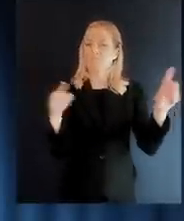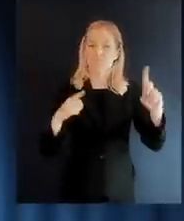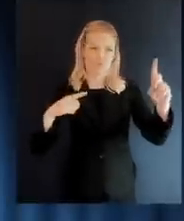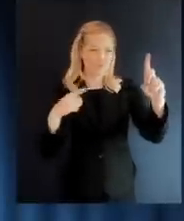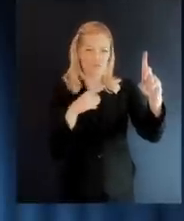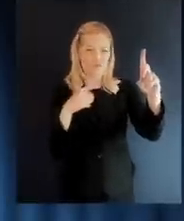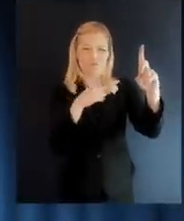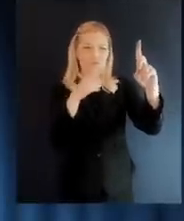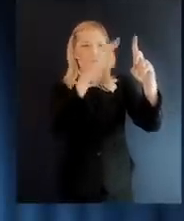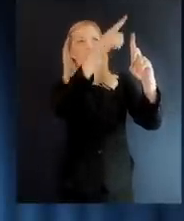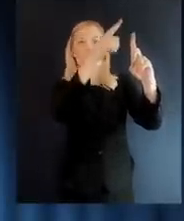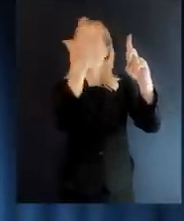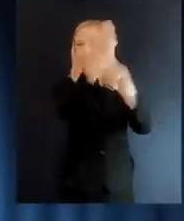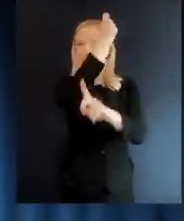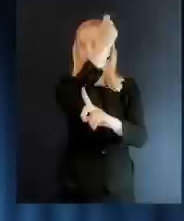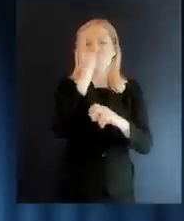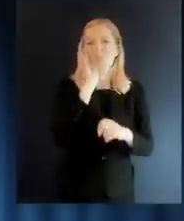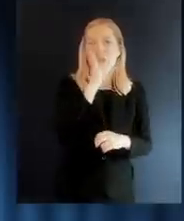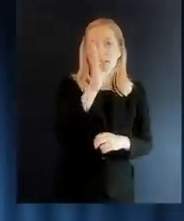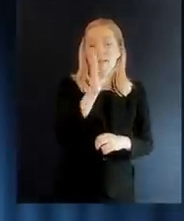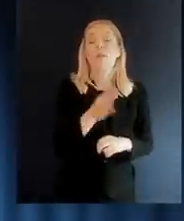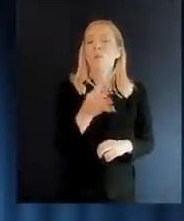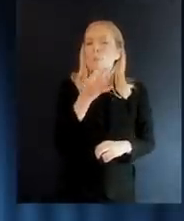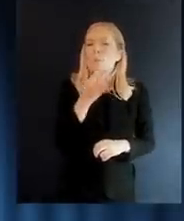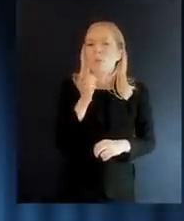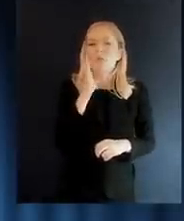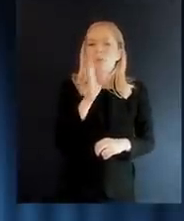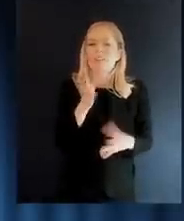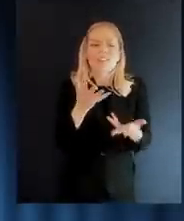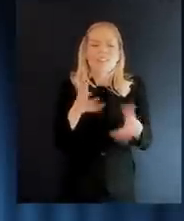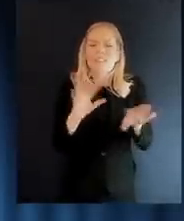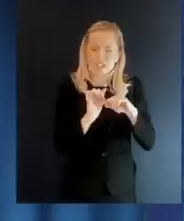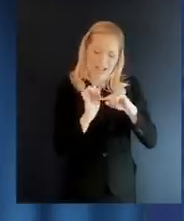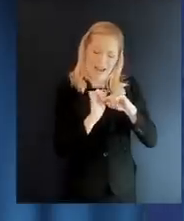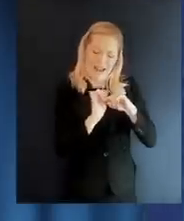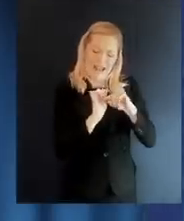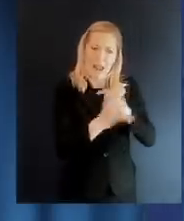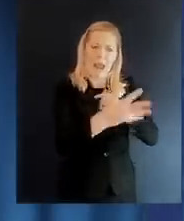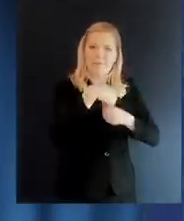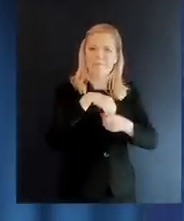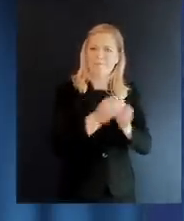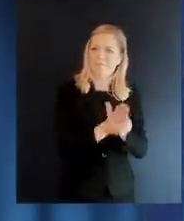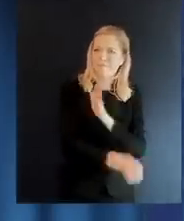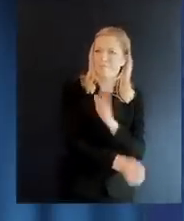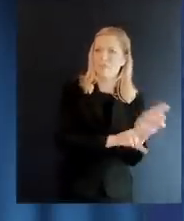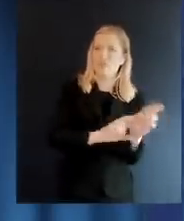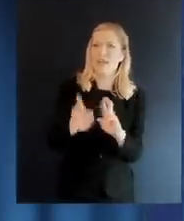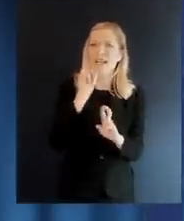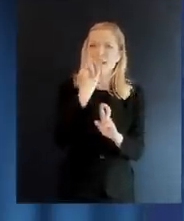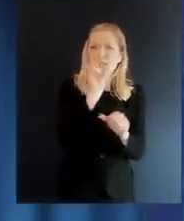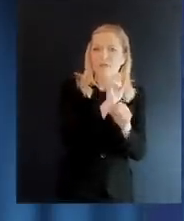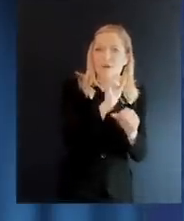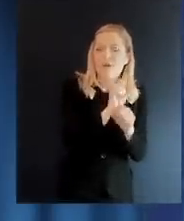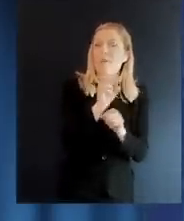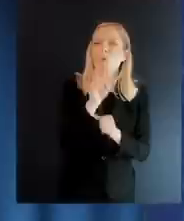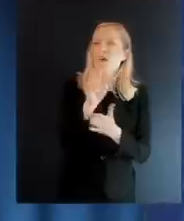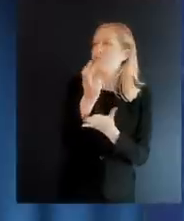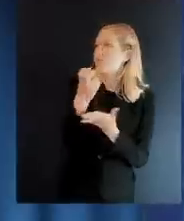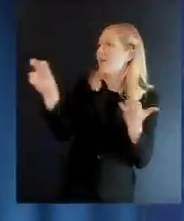or fully prepared to transfer to a four-year university. Soccer great Pele once